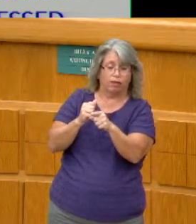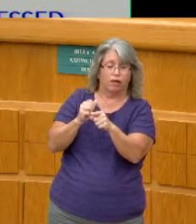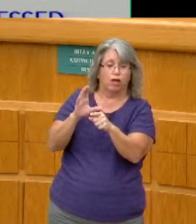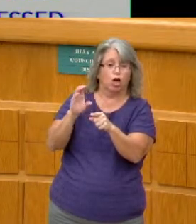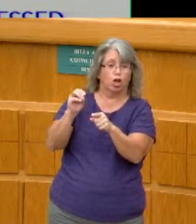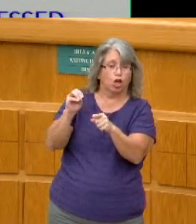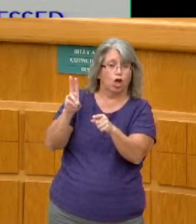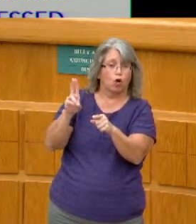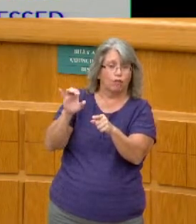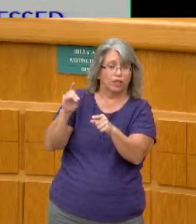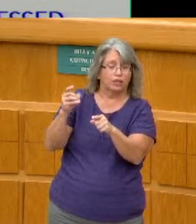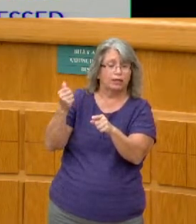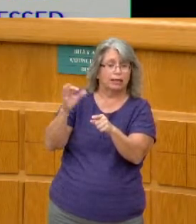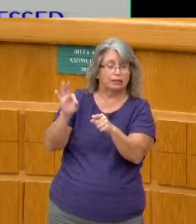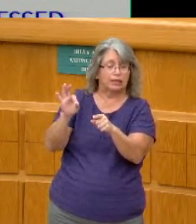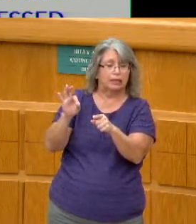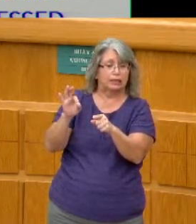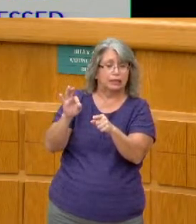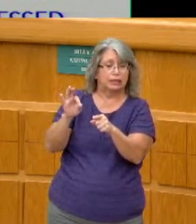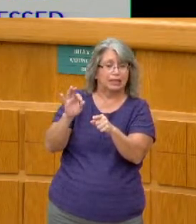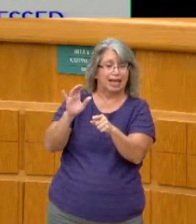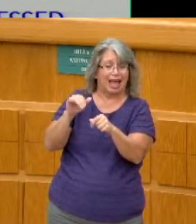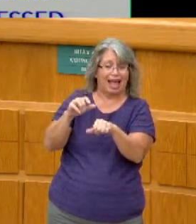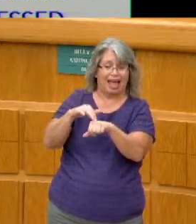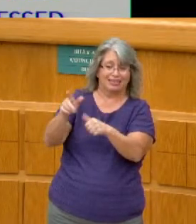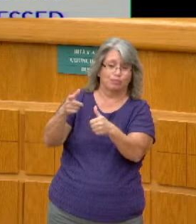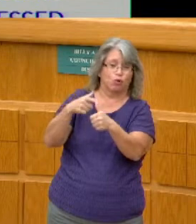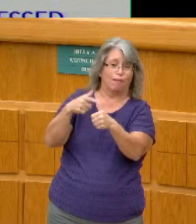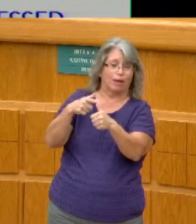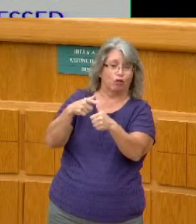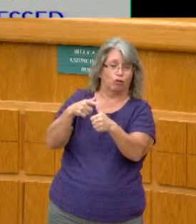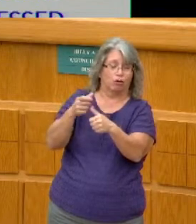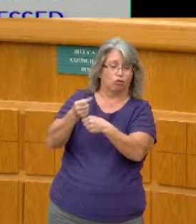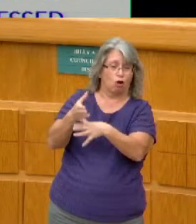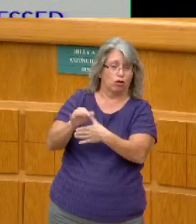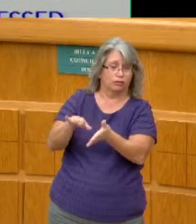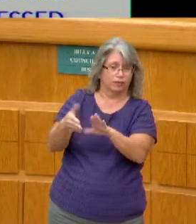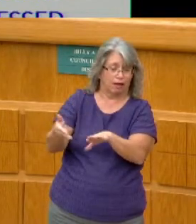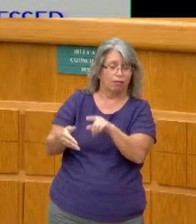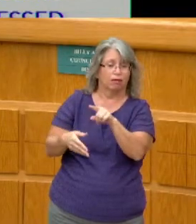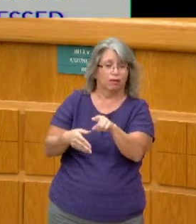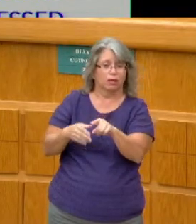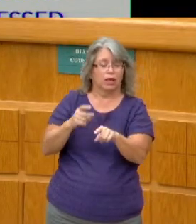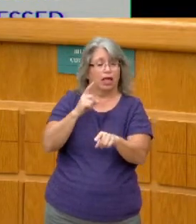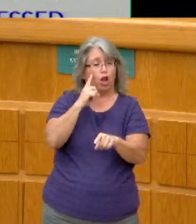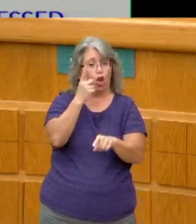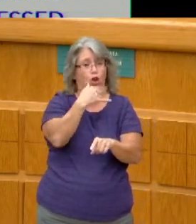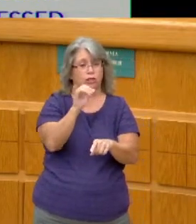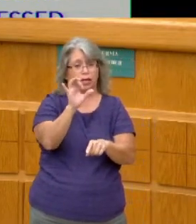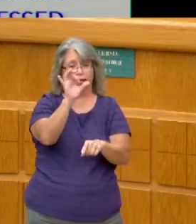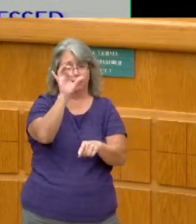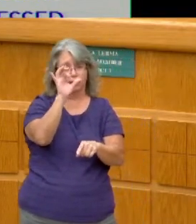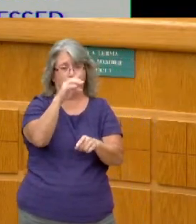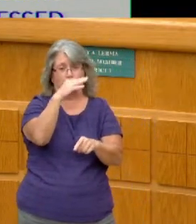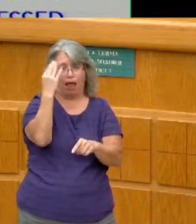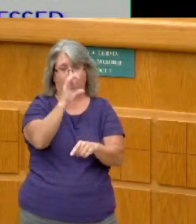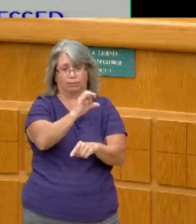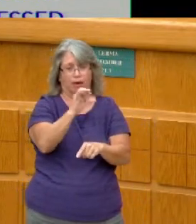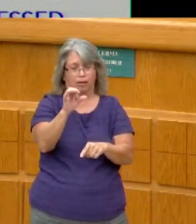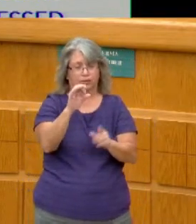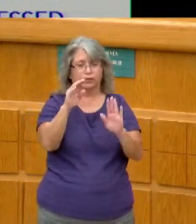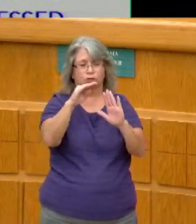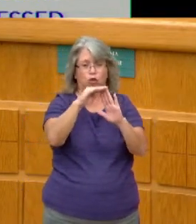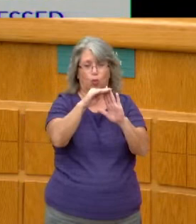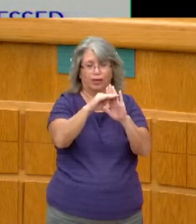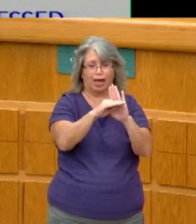really undershooting the peak right now. And while it looks like the black points are dropping, they're just not all counted yet.